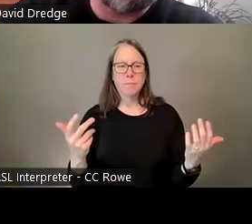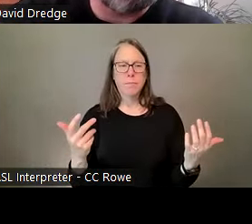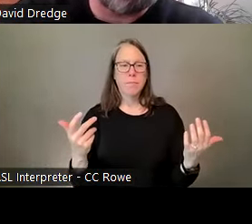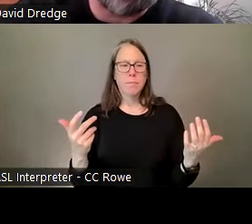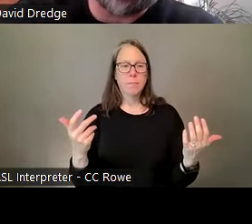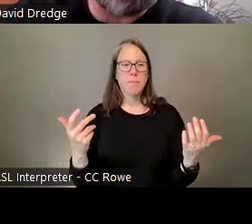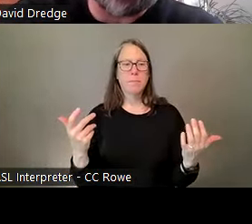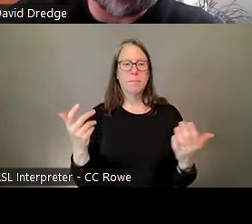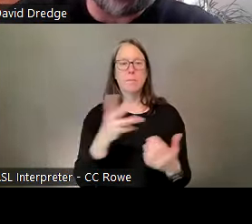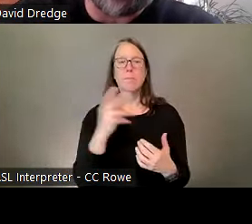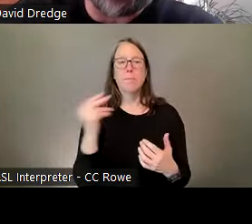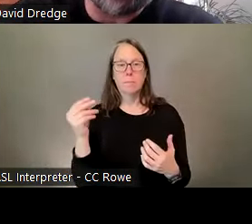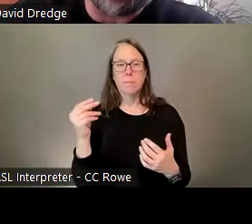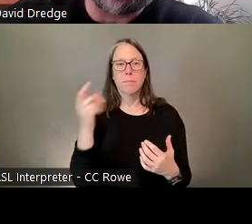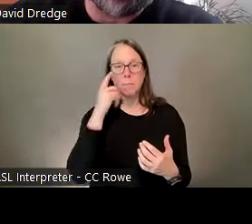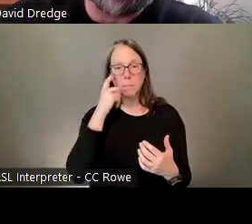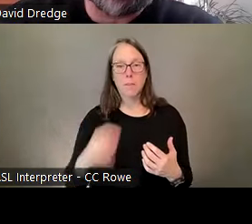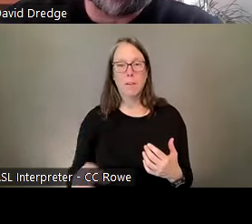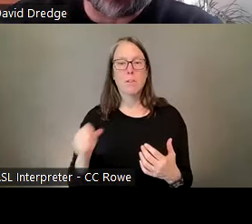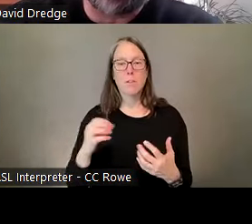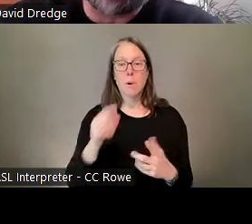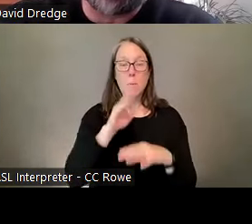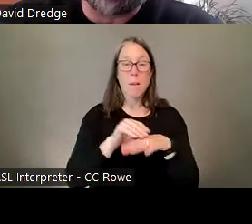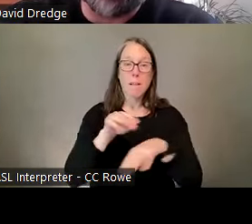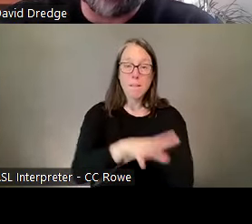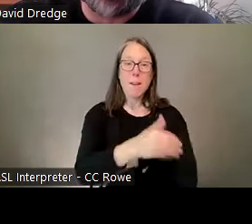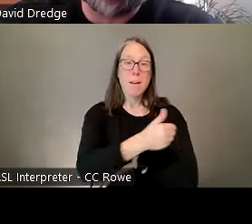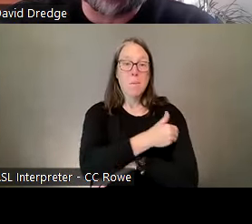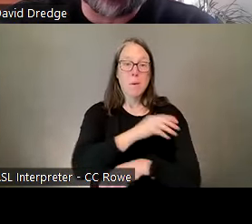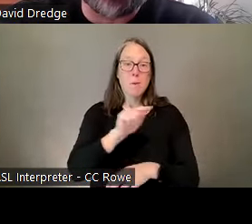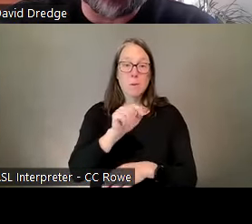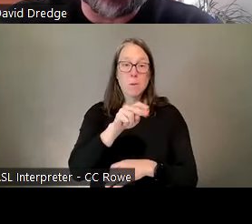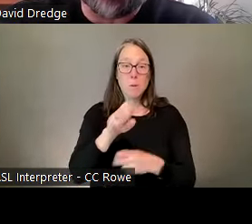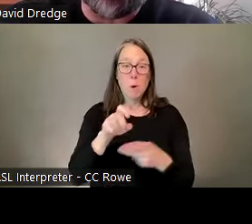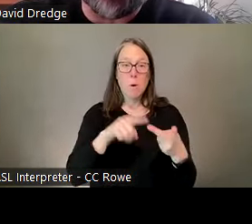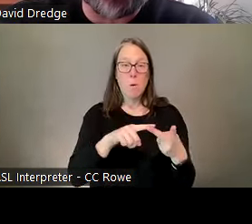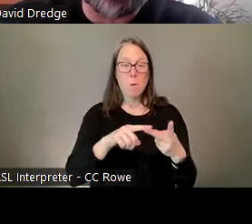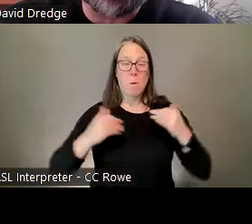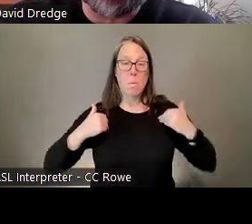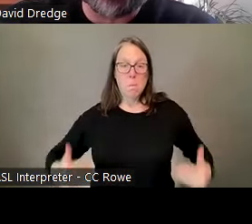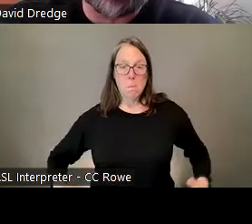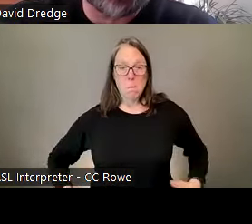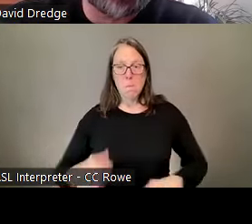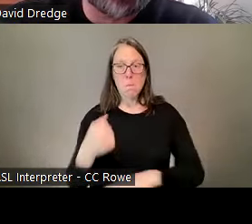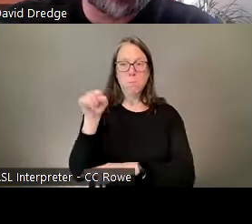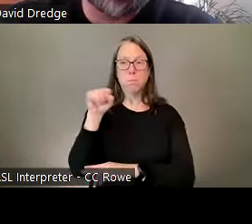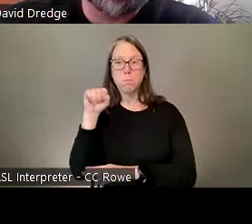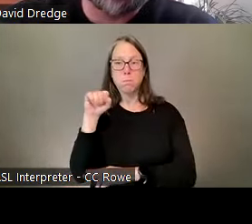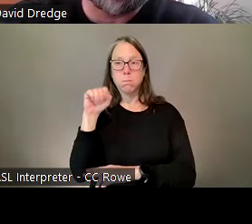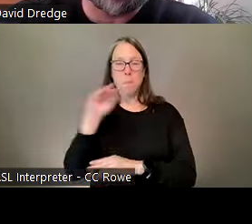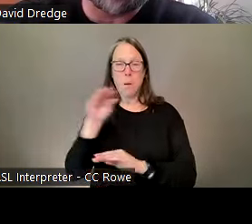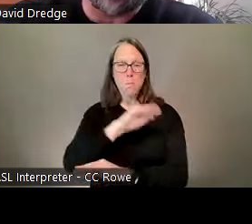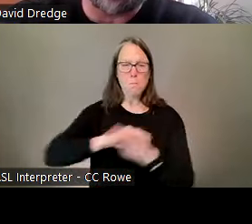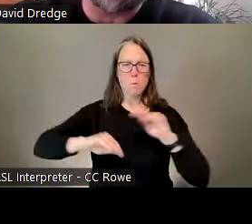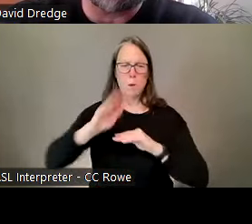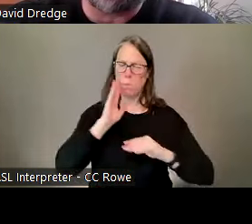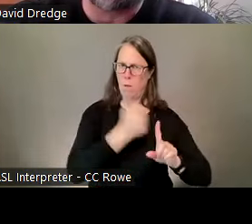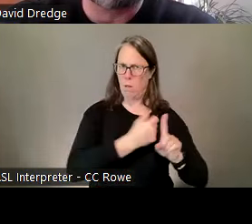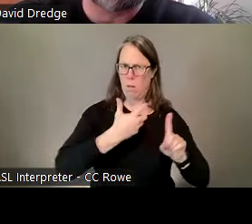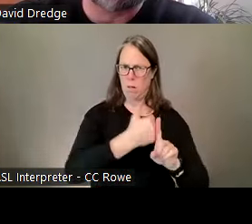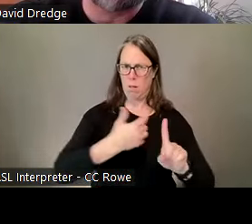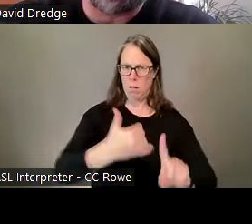So permanent motor dysfunction that affects muscle tone, posture, and movement. I'm going to talk more about those terms. And